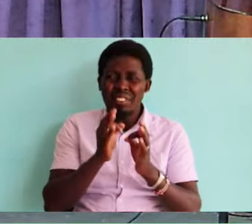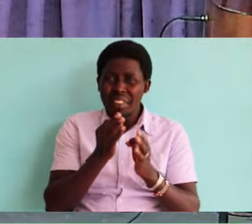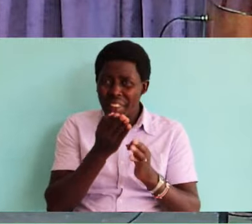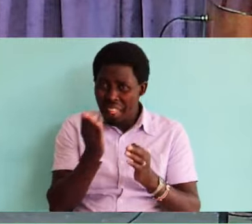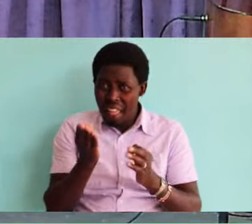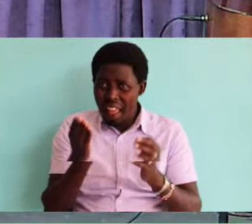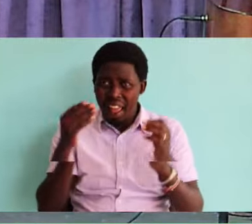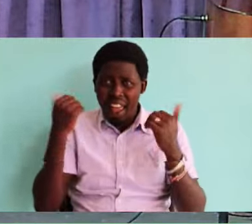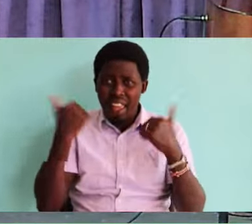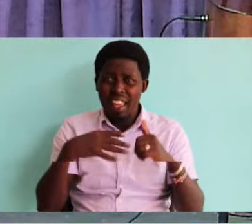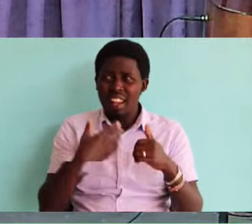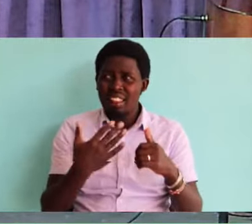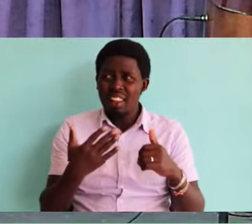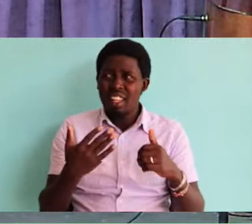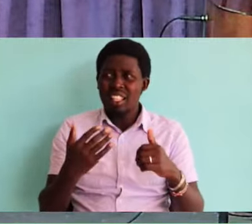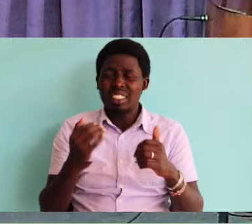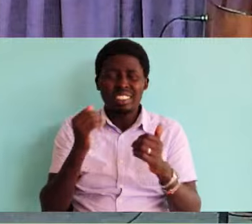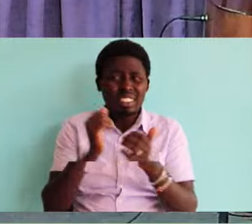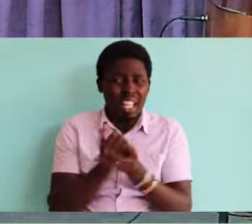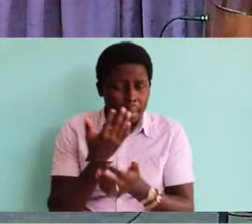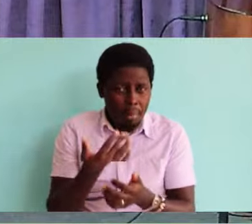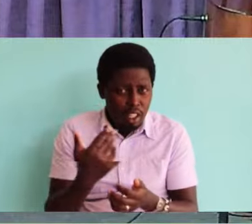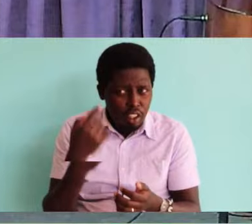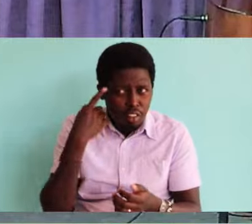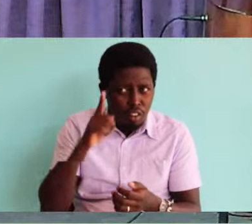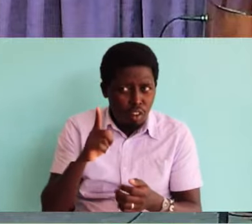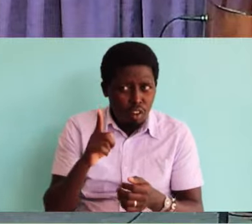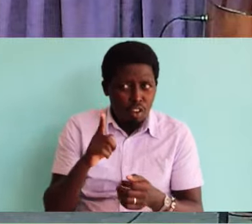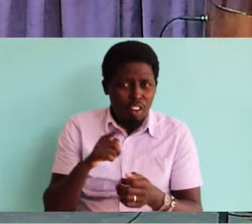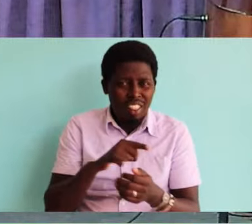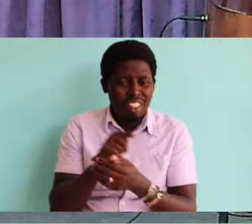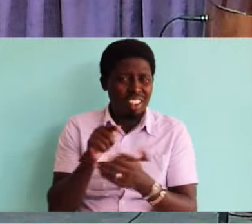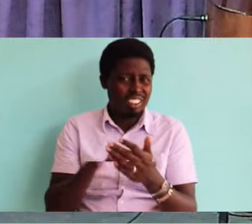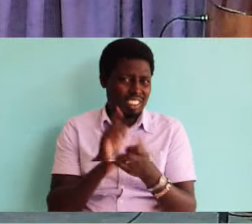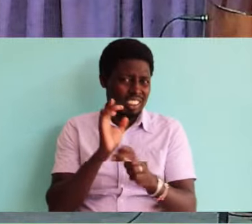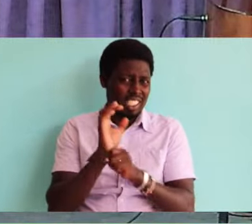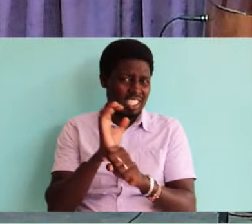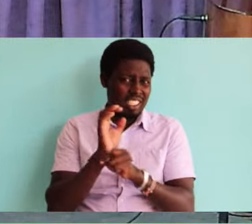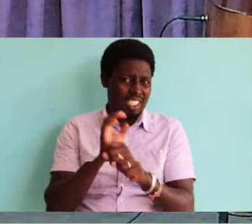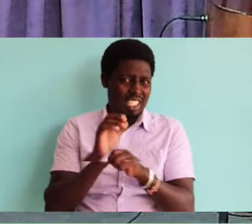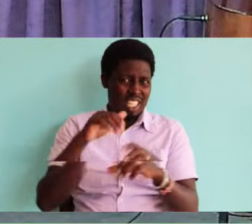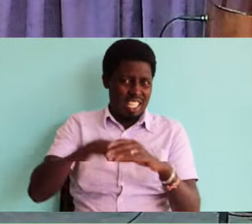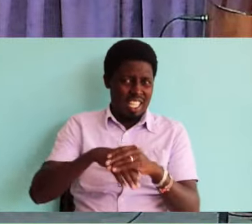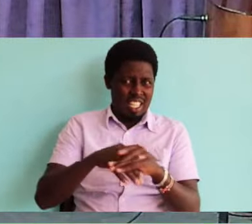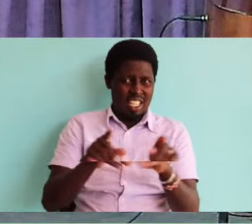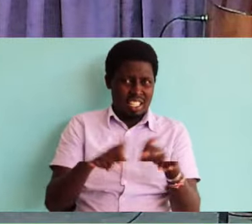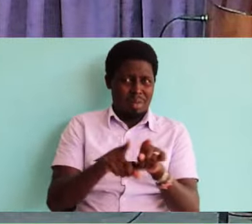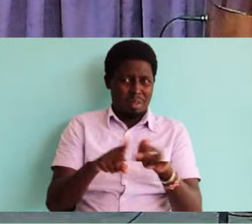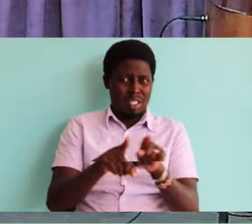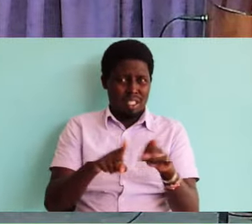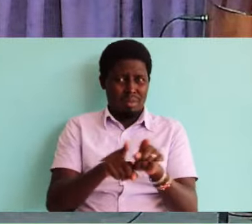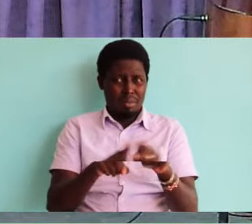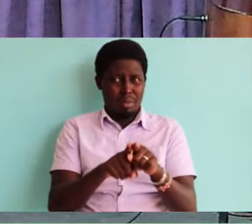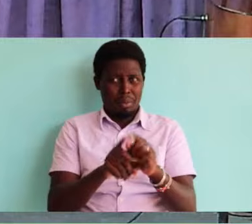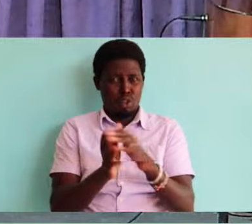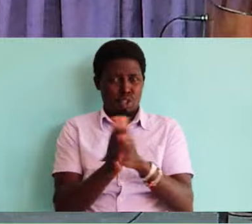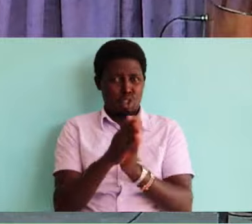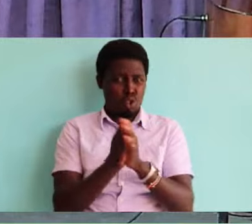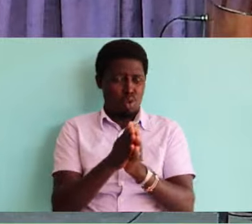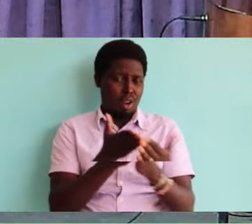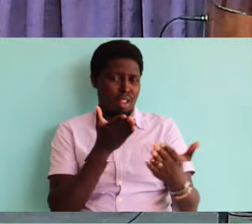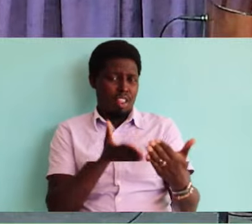do you still have something for this church on this series now that we have heard all